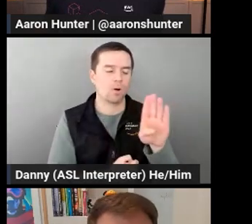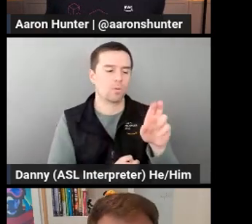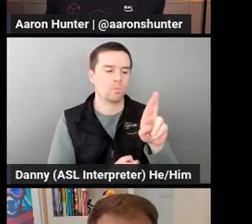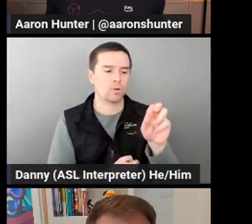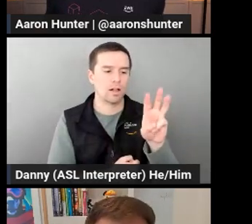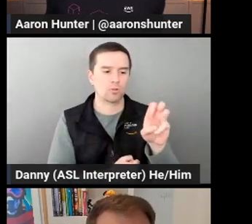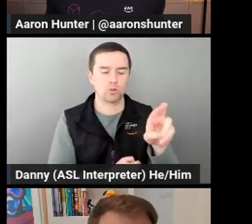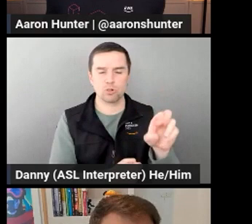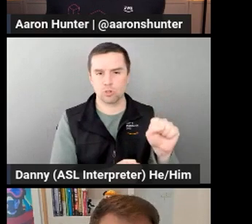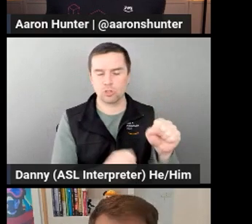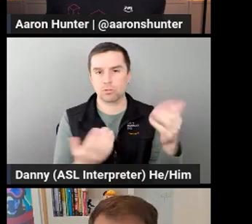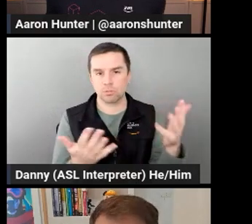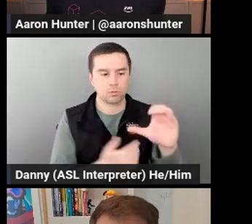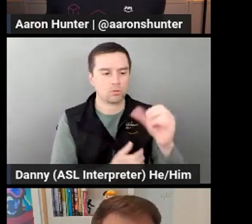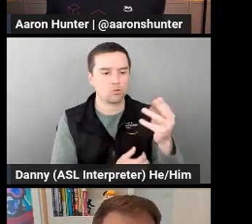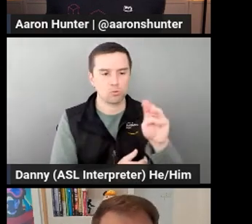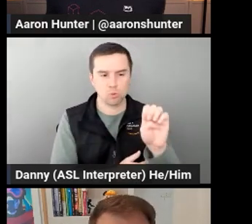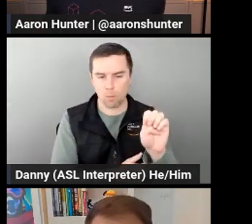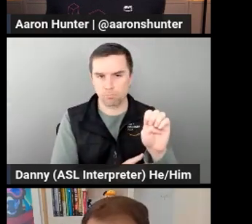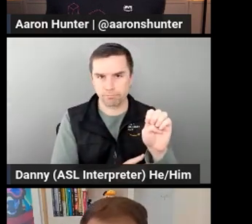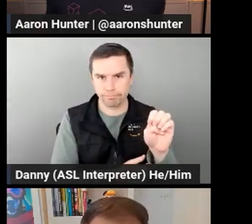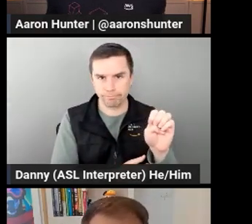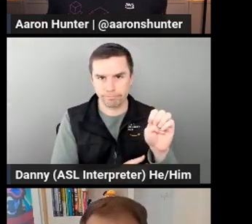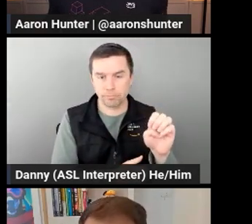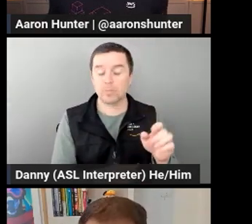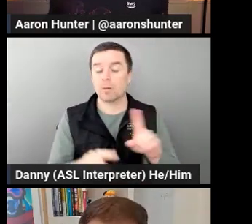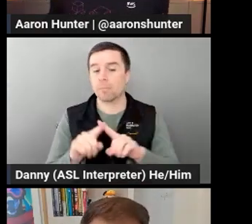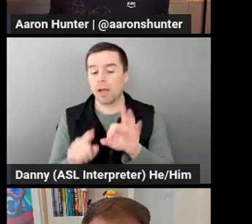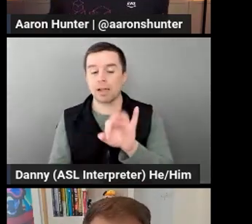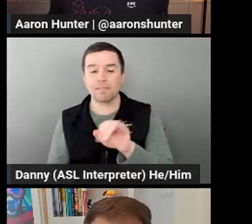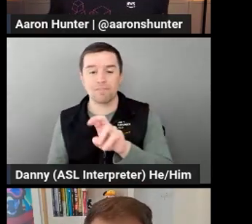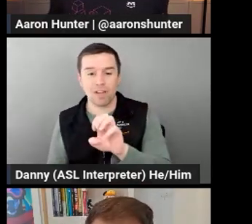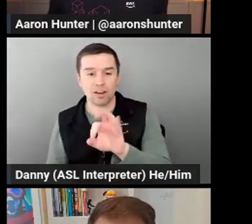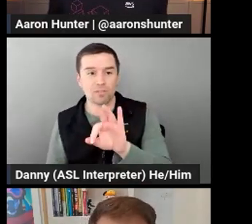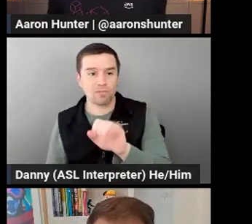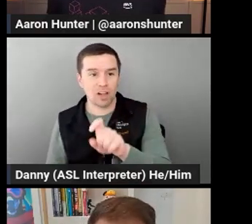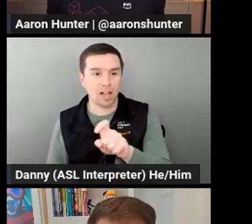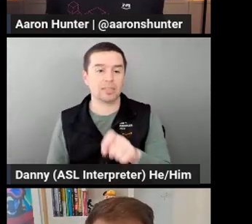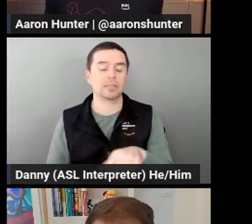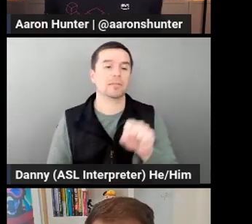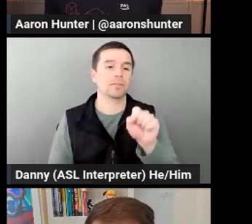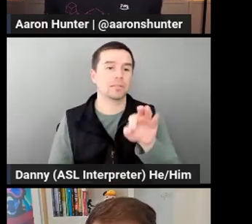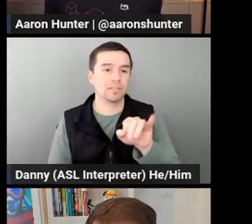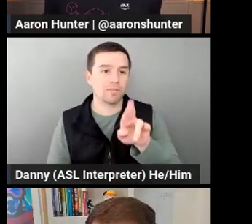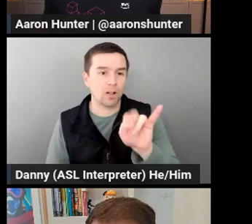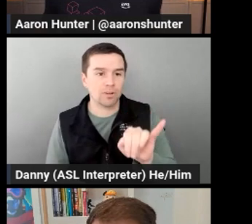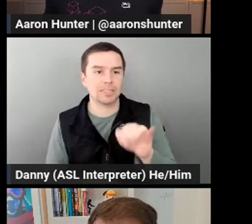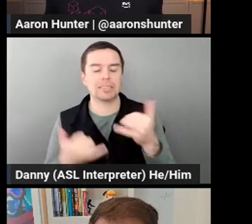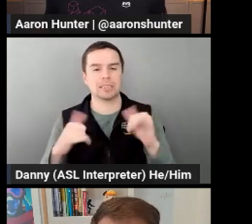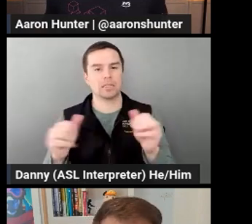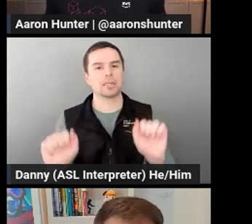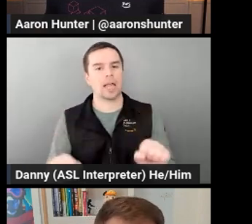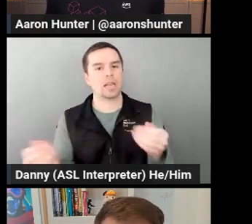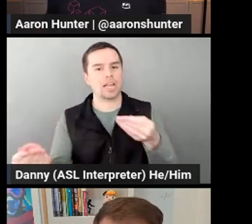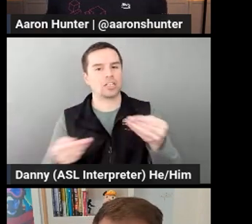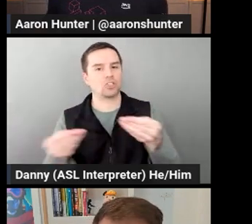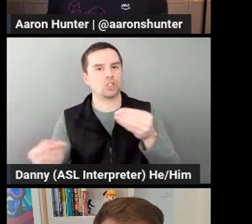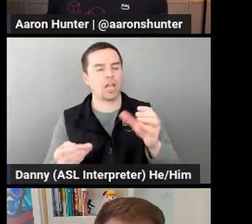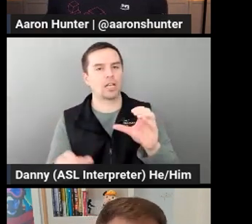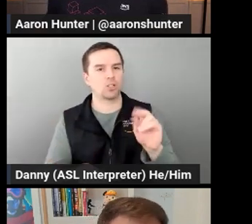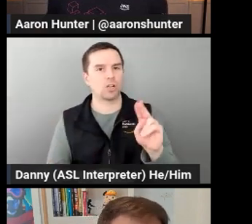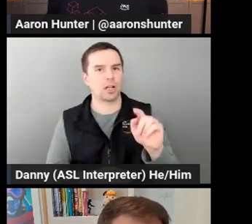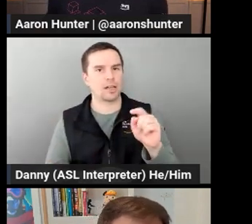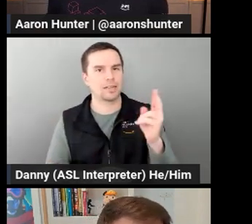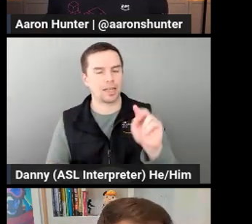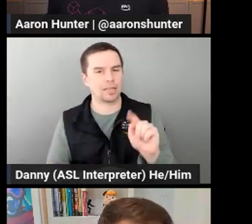are currently Chrome-based browsers. But if you're on Firefox, if you're on Safari, you can still exchange content back and forth like any other sort of browser